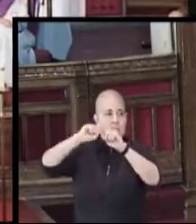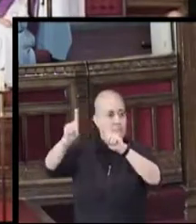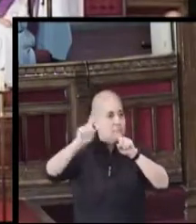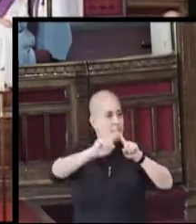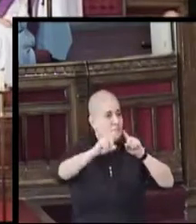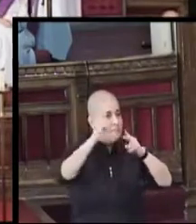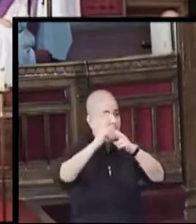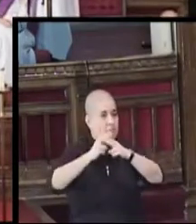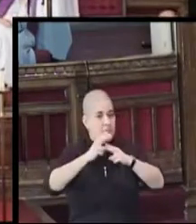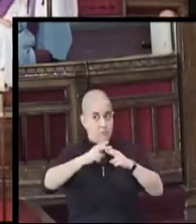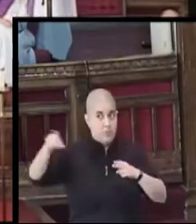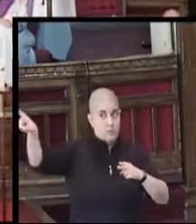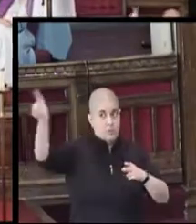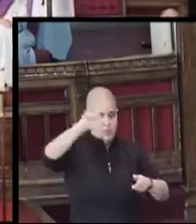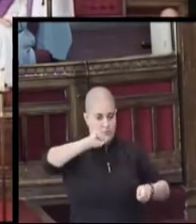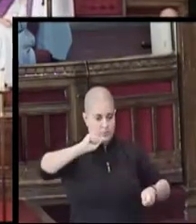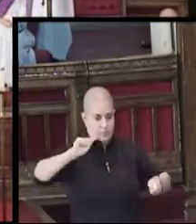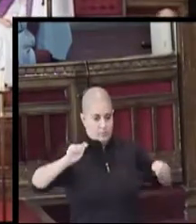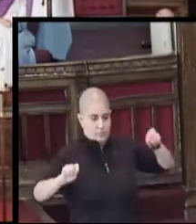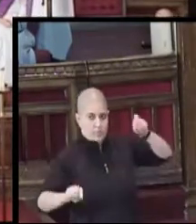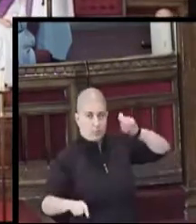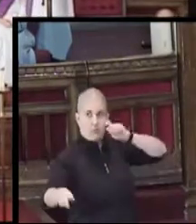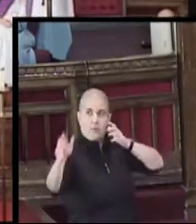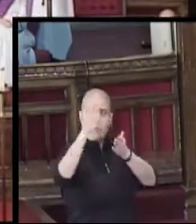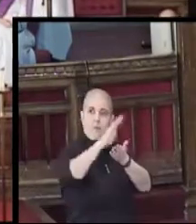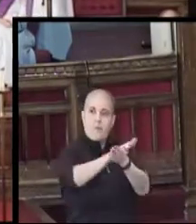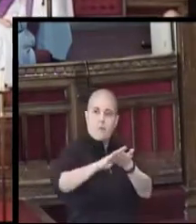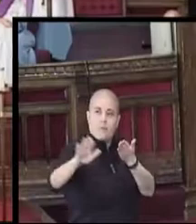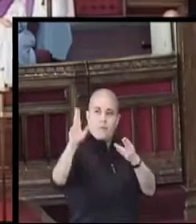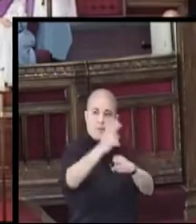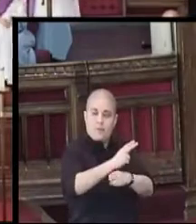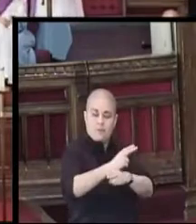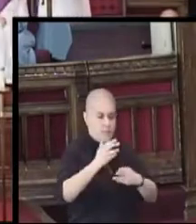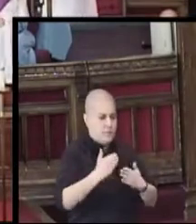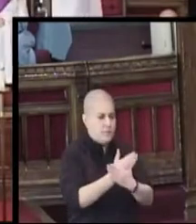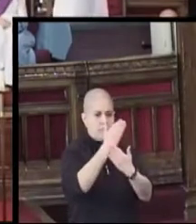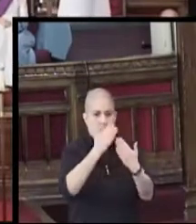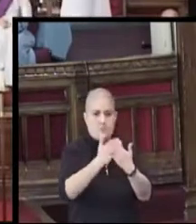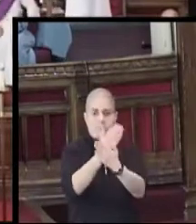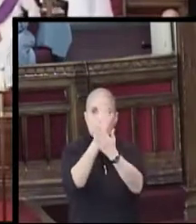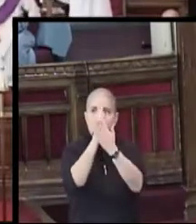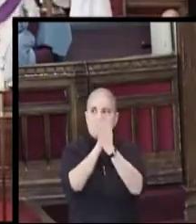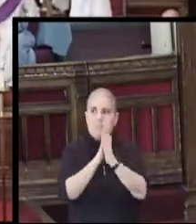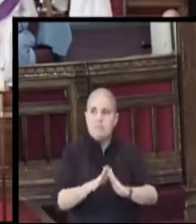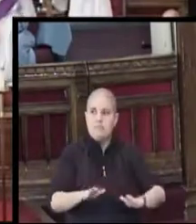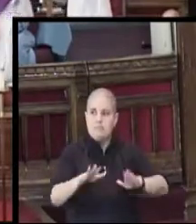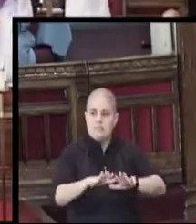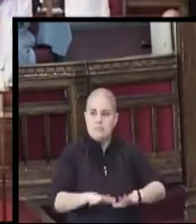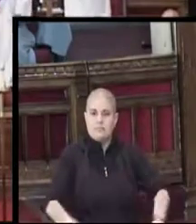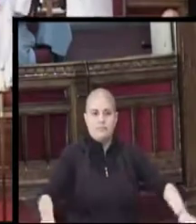names, you transform us by grace and renew us in peace.